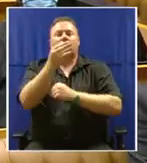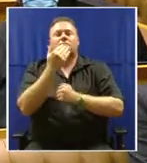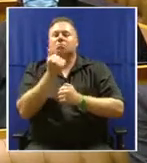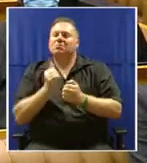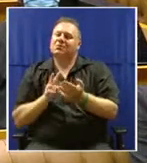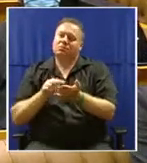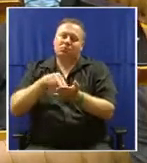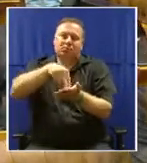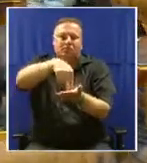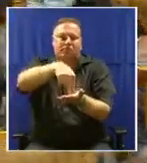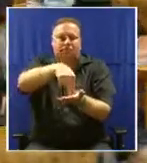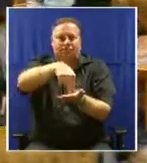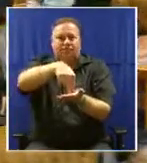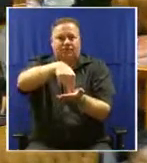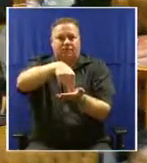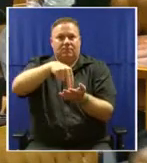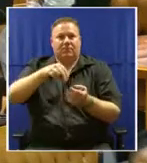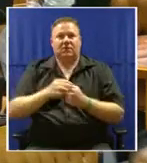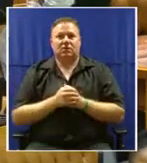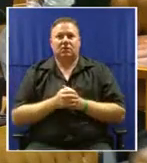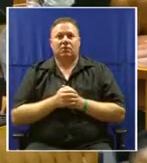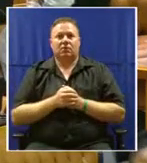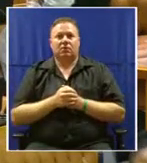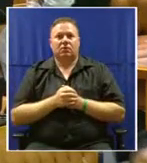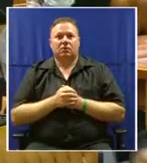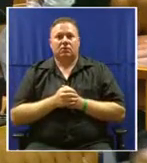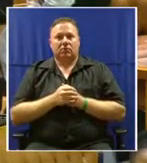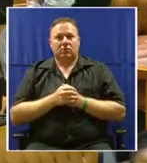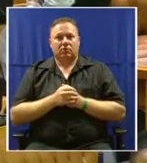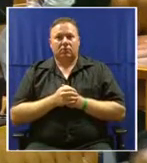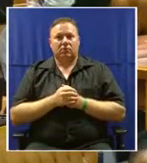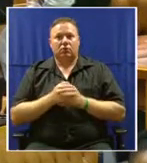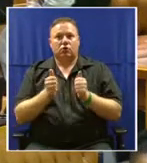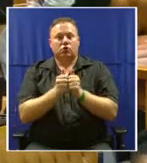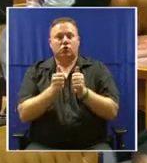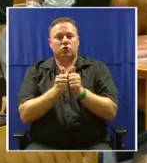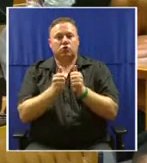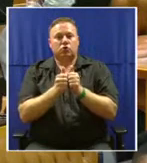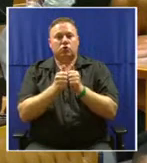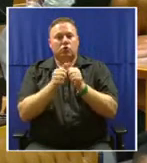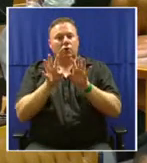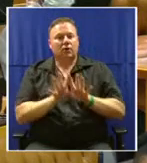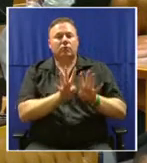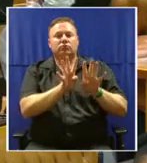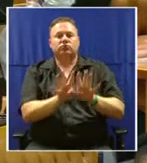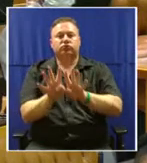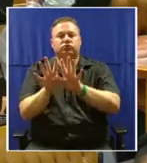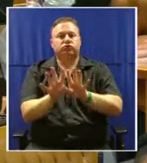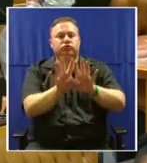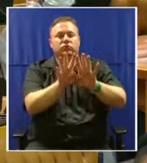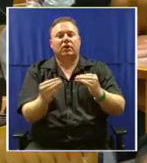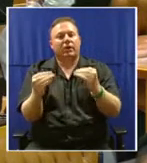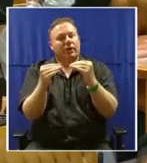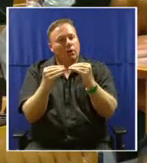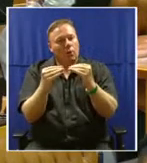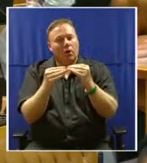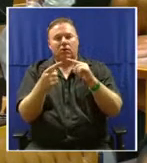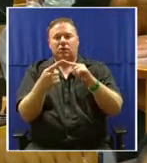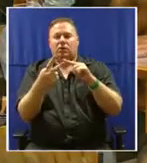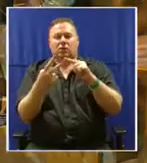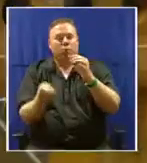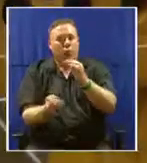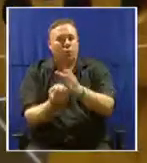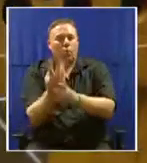rise. Let us march forward together to equality, to growth,